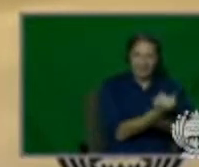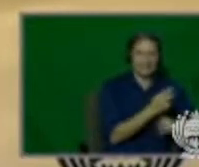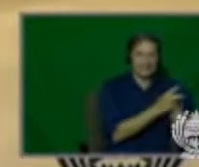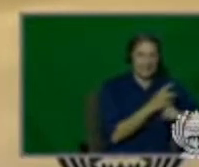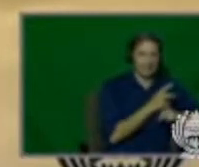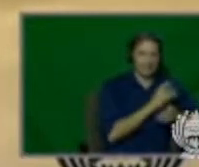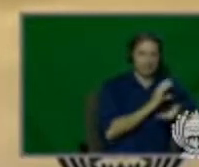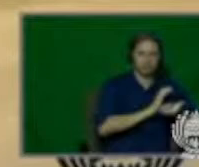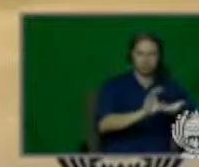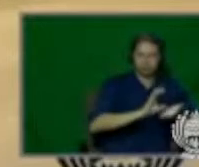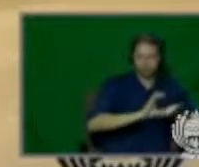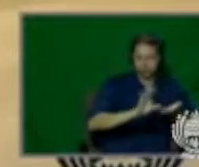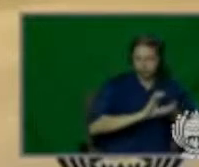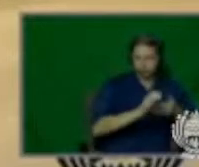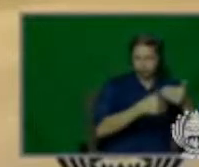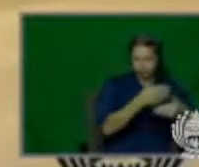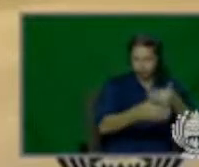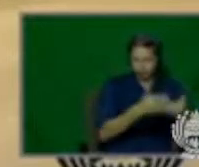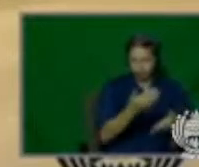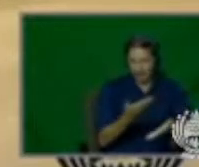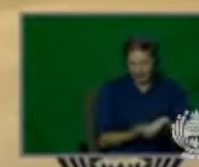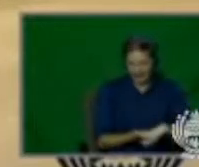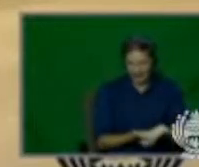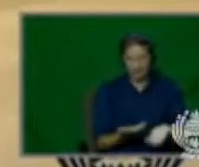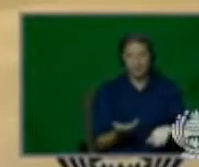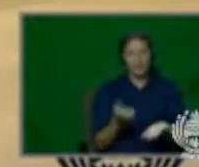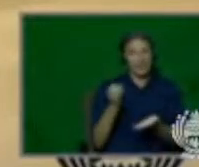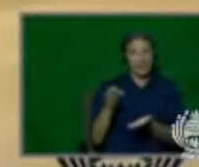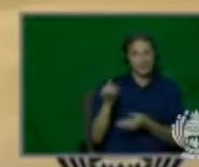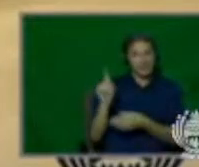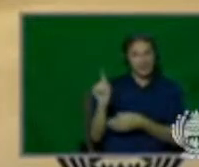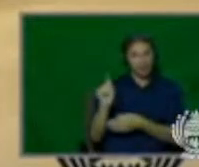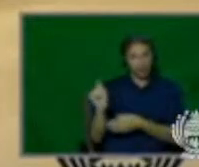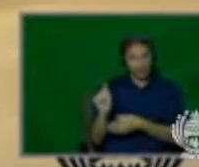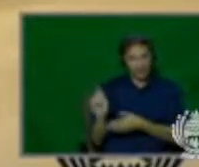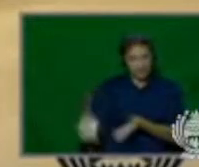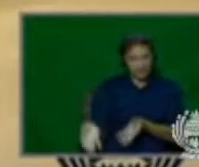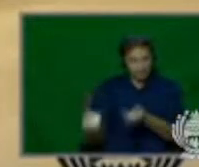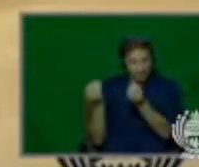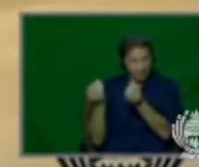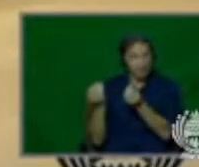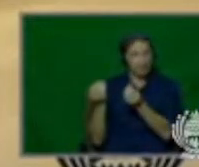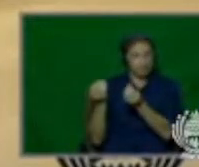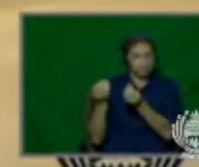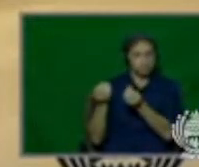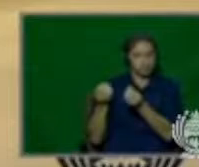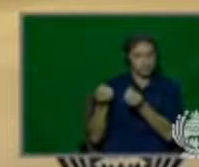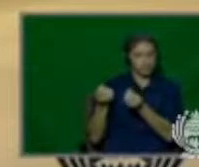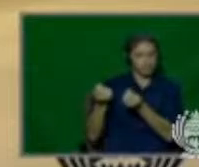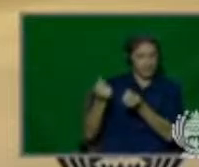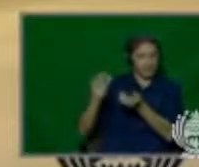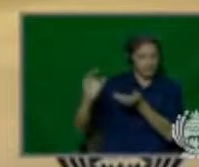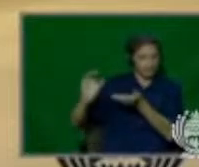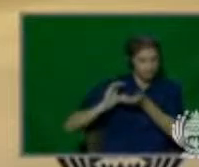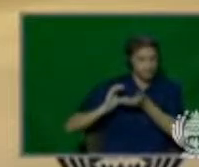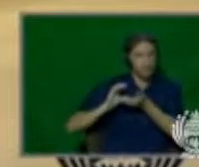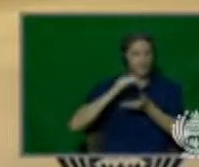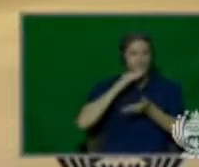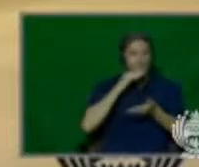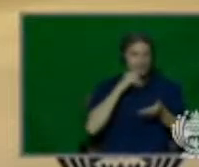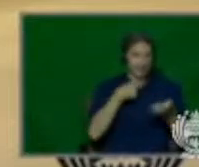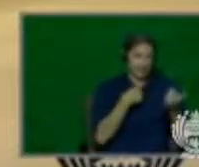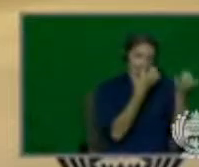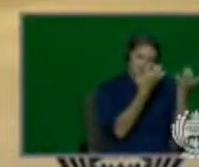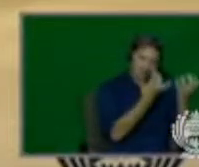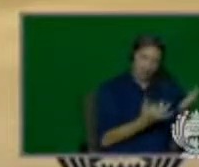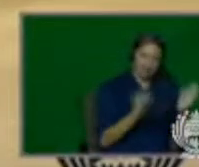require gap funding for its PSP project, the budget facility for infrastructure will consider